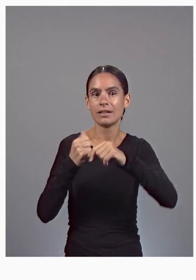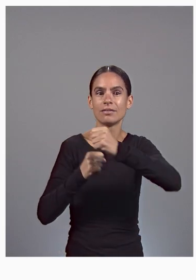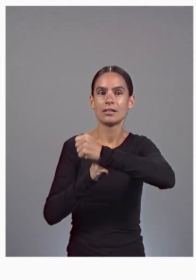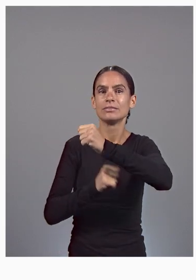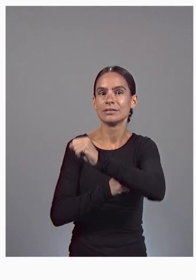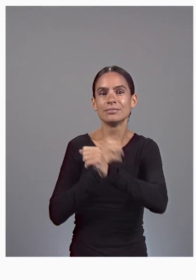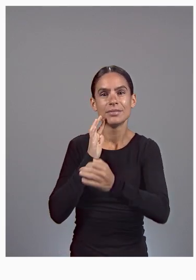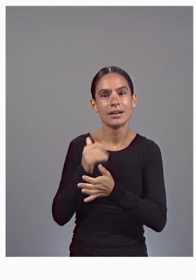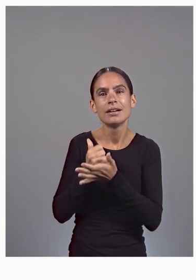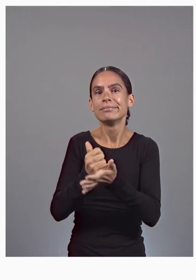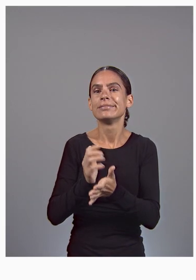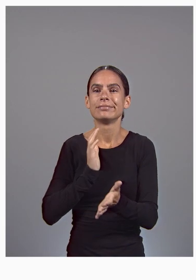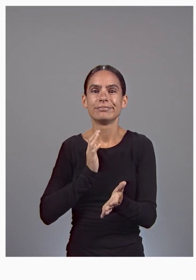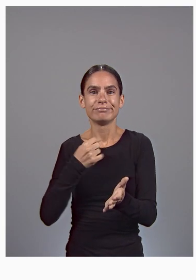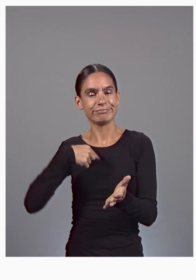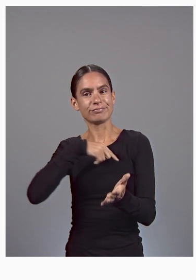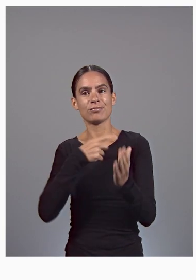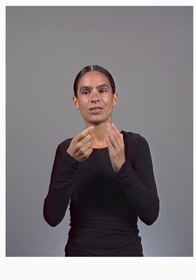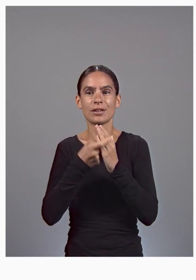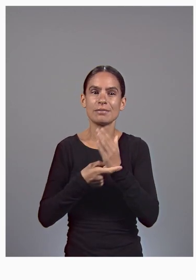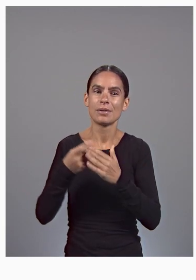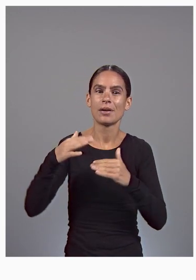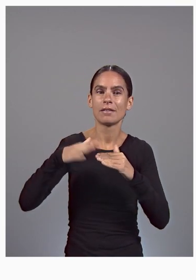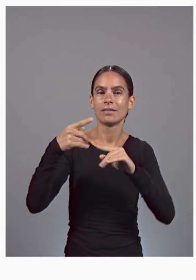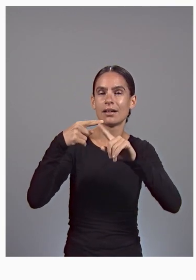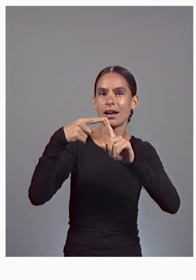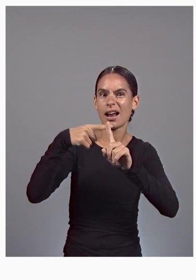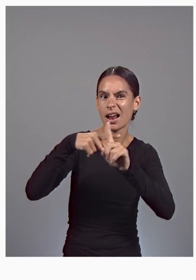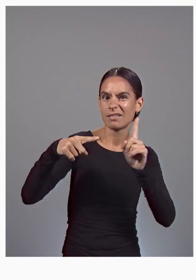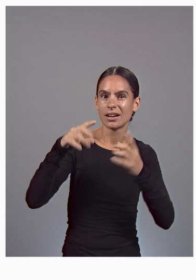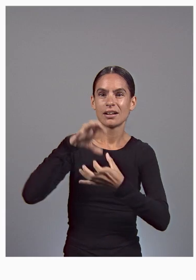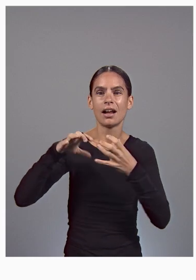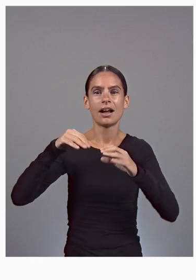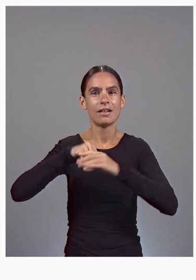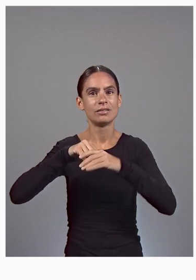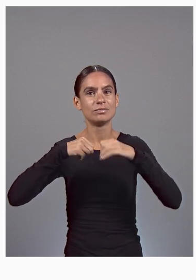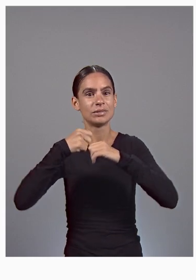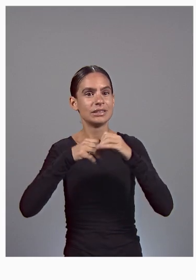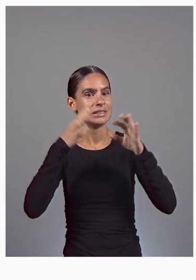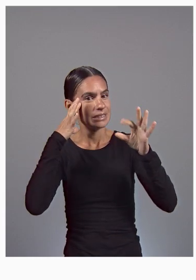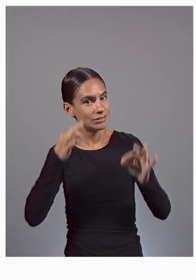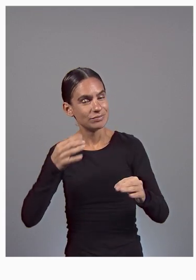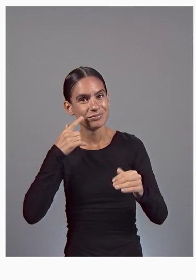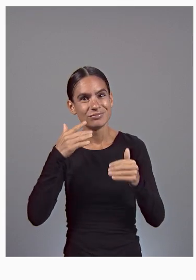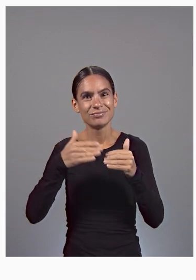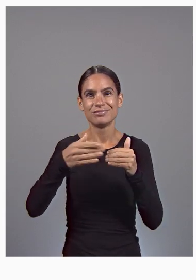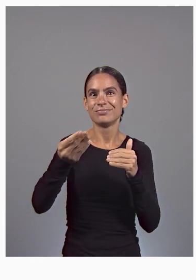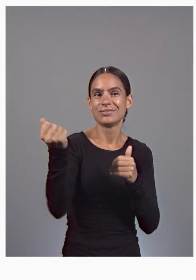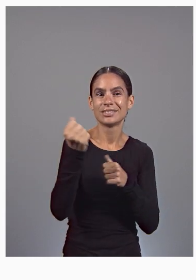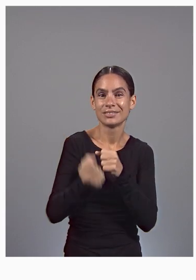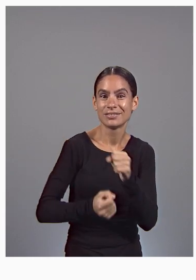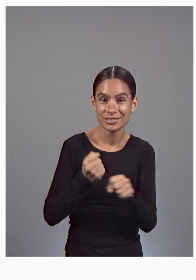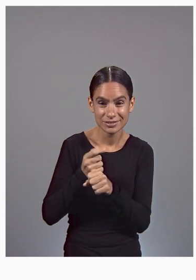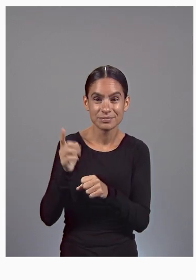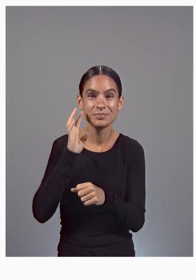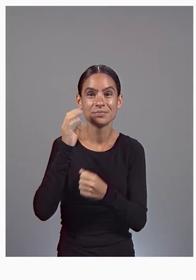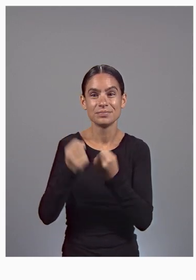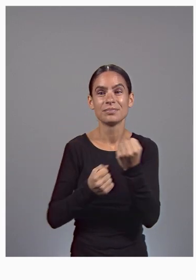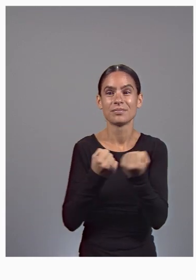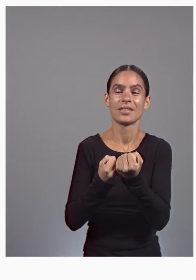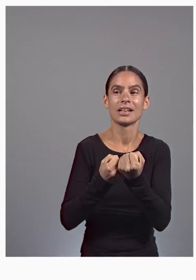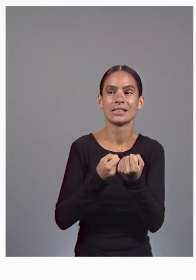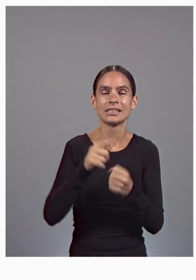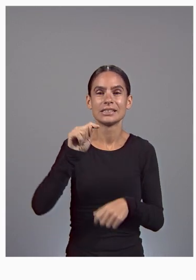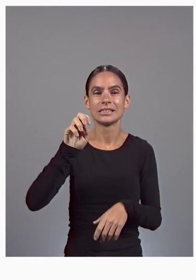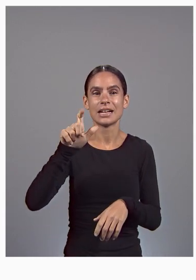of cloud infrastructure decisions in the next couple of years. They will support the telemetry data and ML-based analytics to proactively recommend